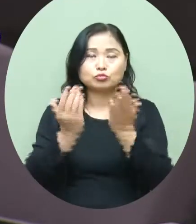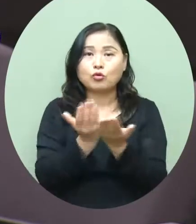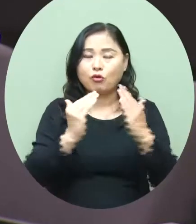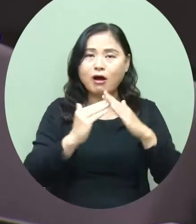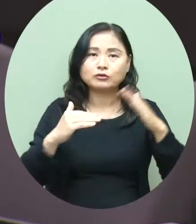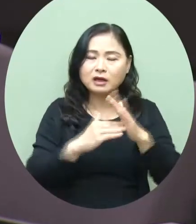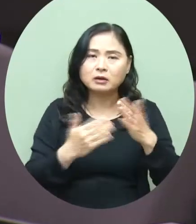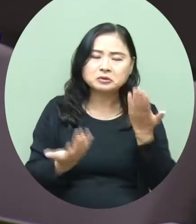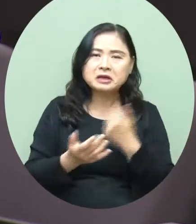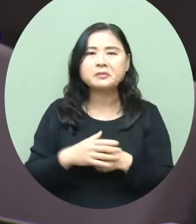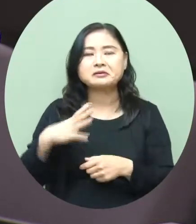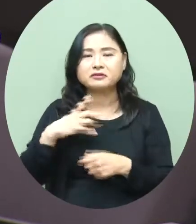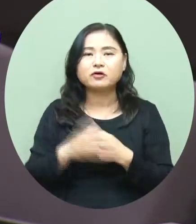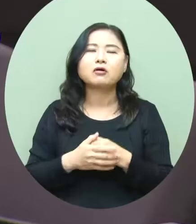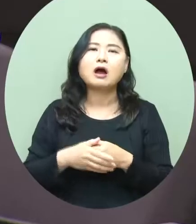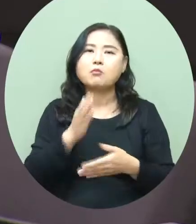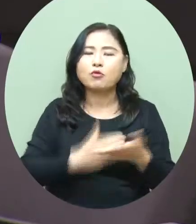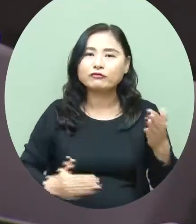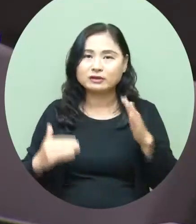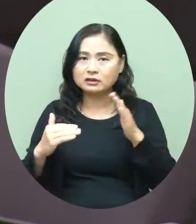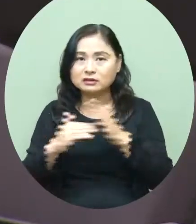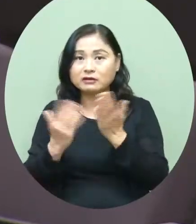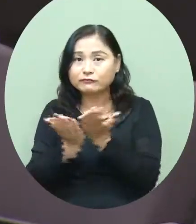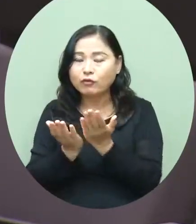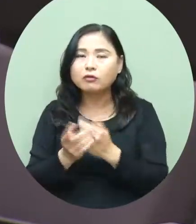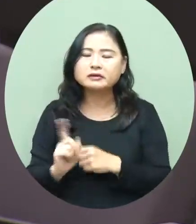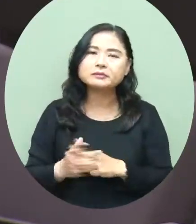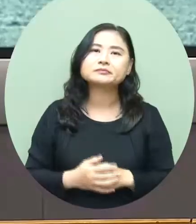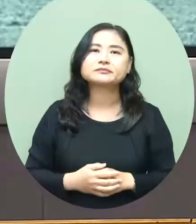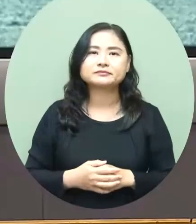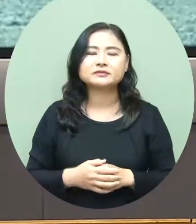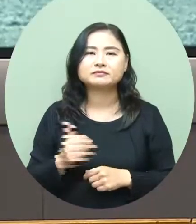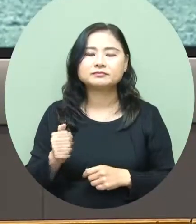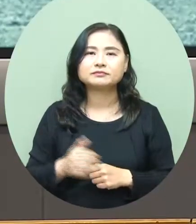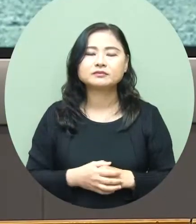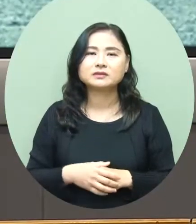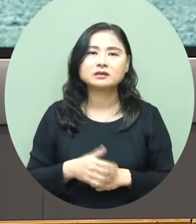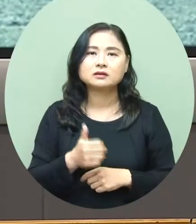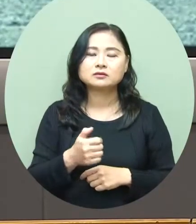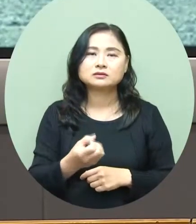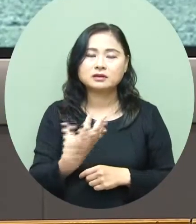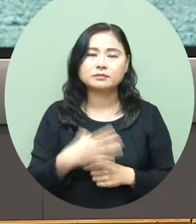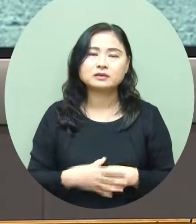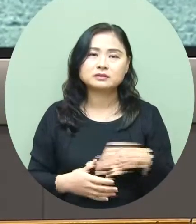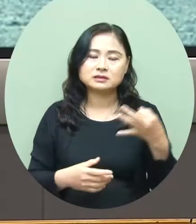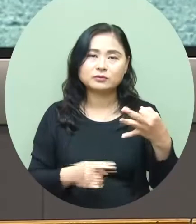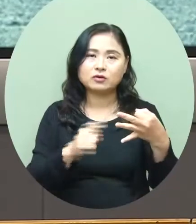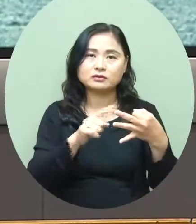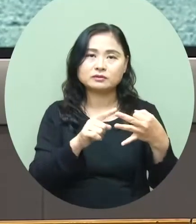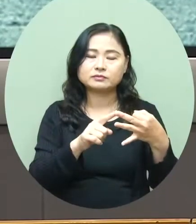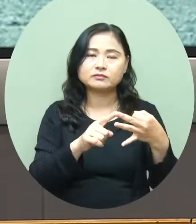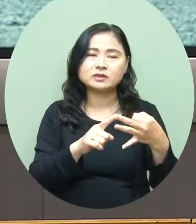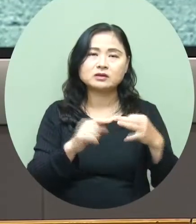what circumstances will you have a full suspension or partial suspension? Thank you for your